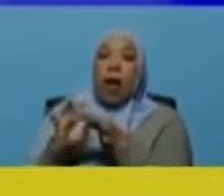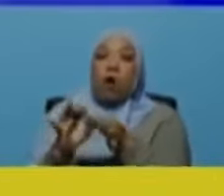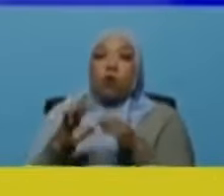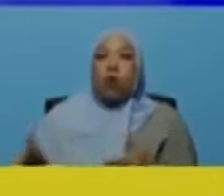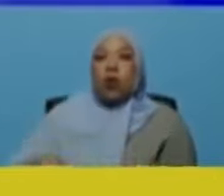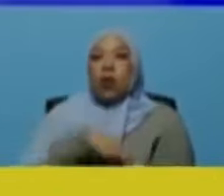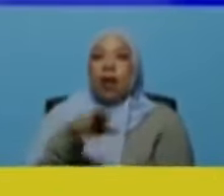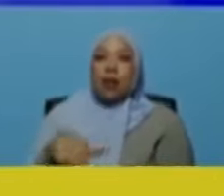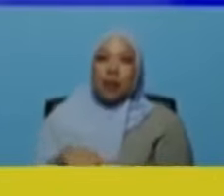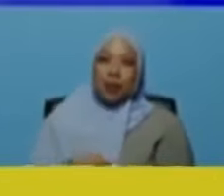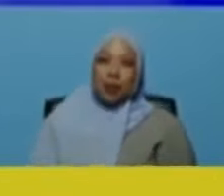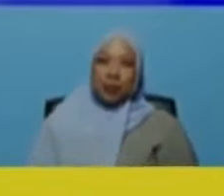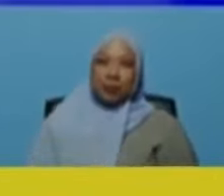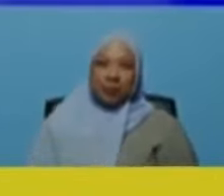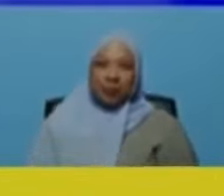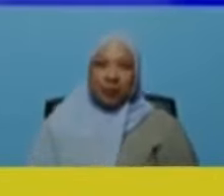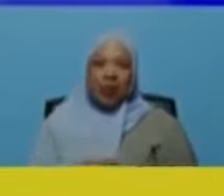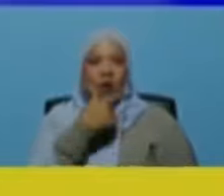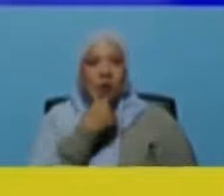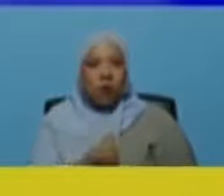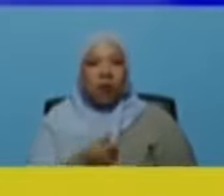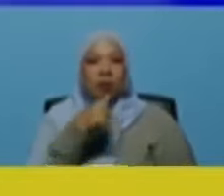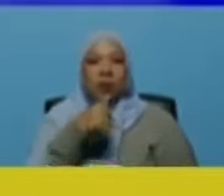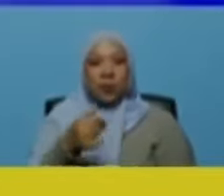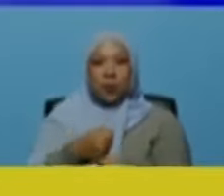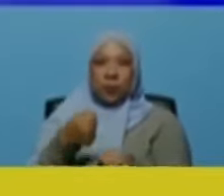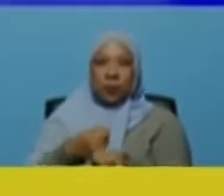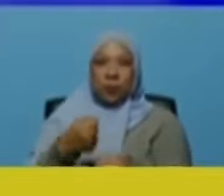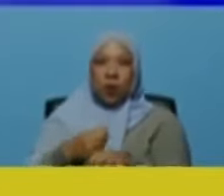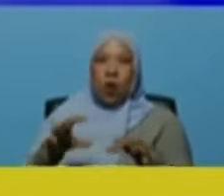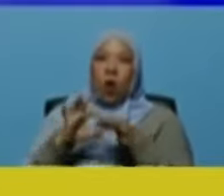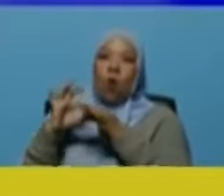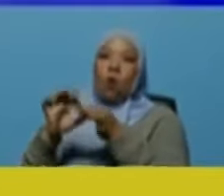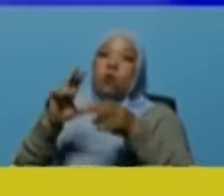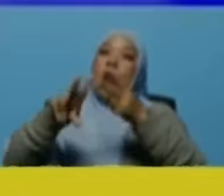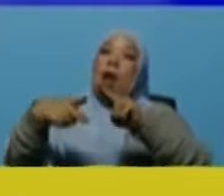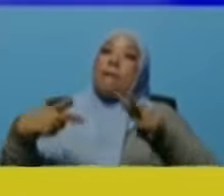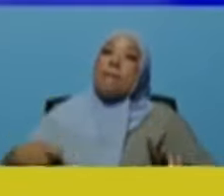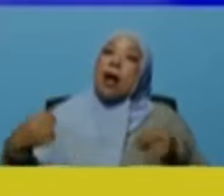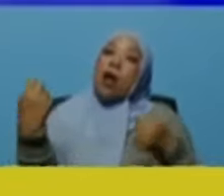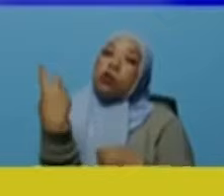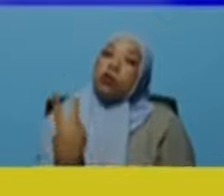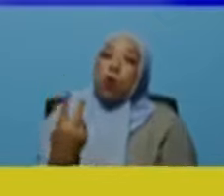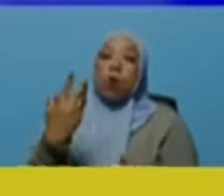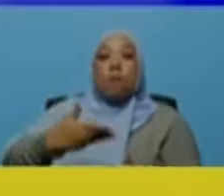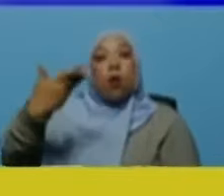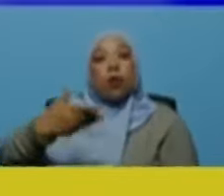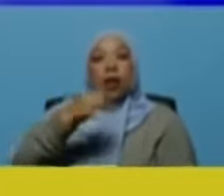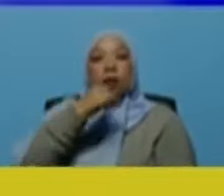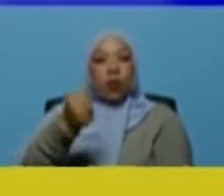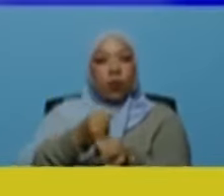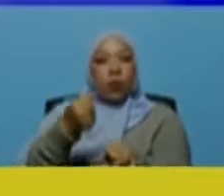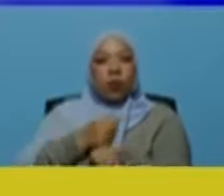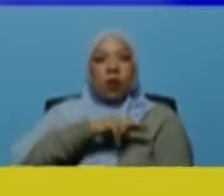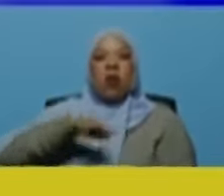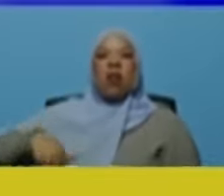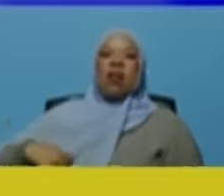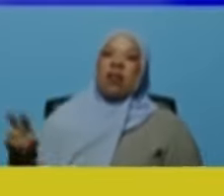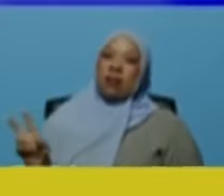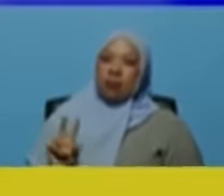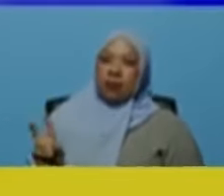in national unity, simply as that. The national unity of peace are the two prerequisites,